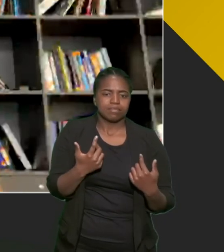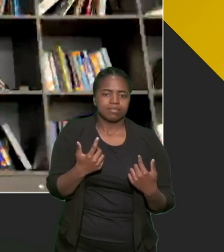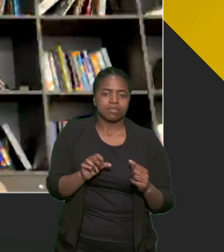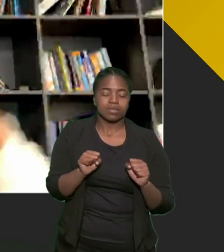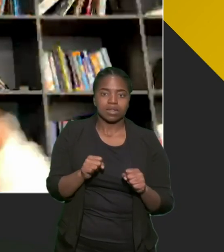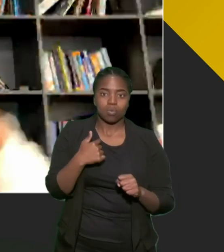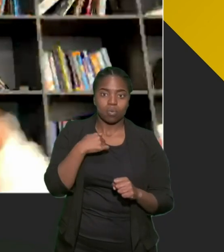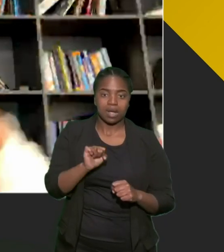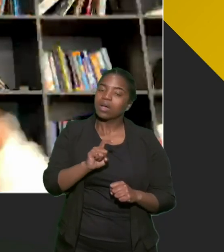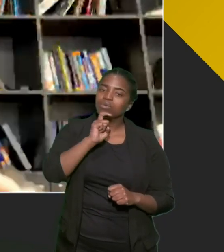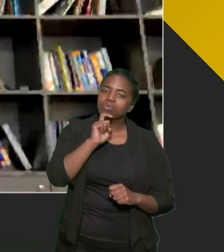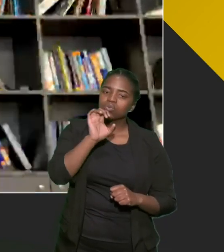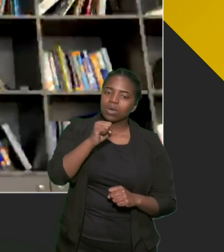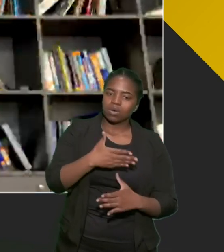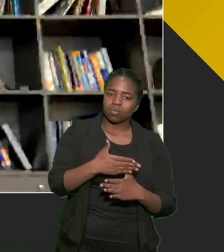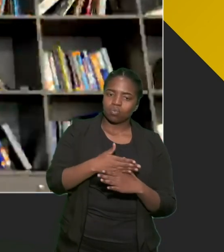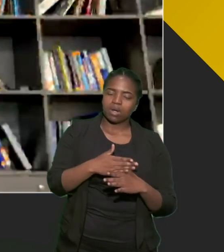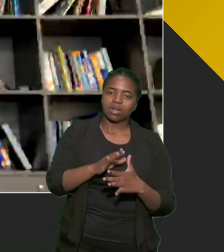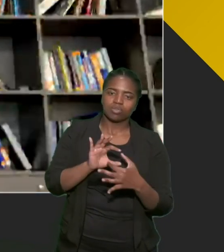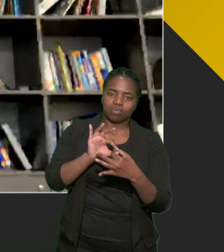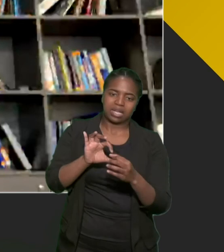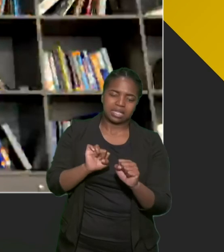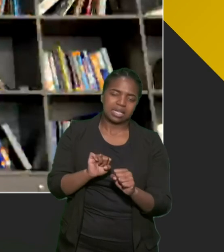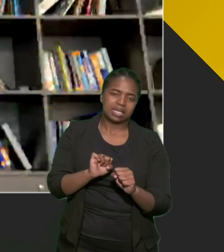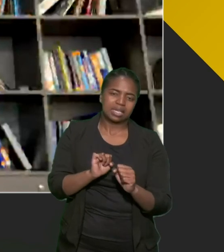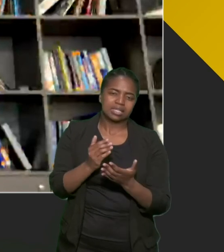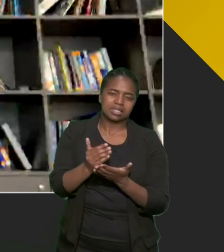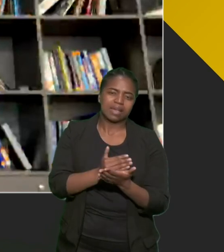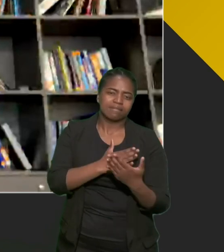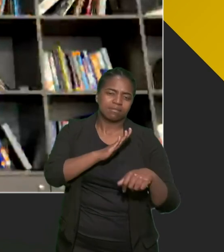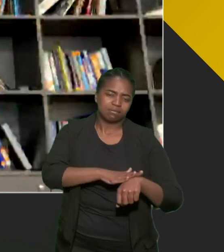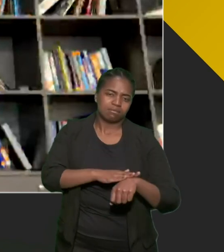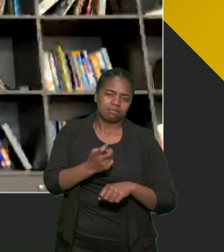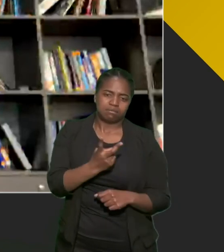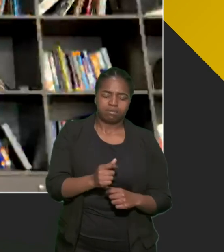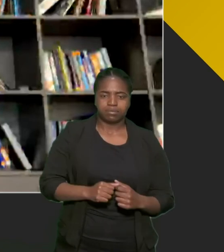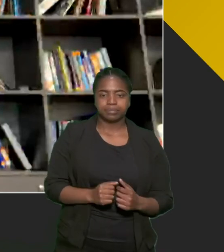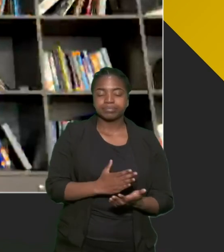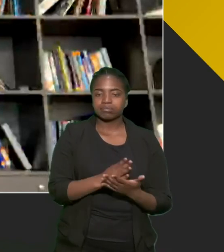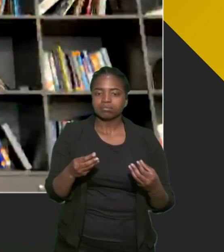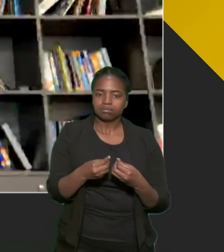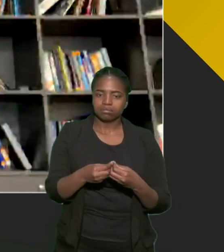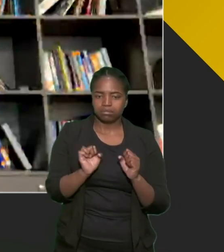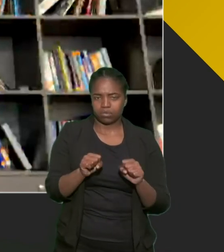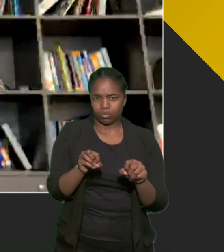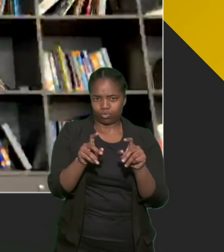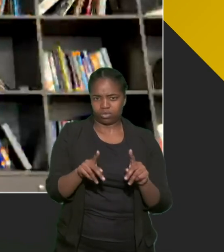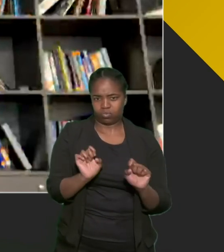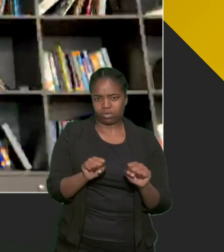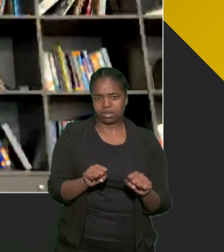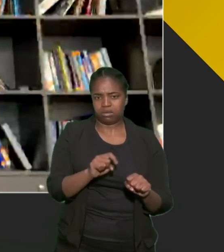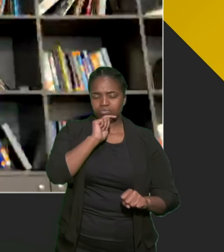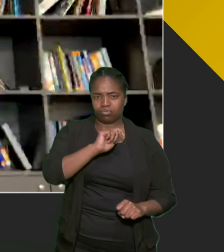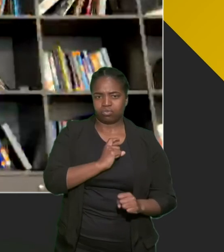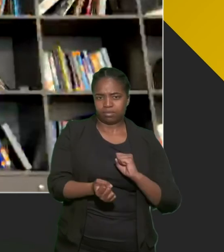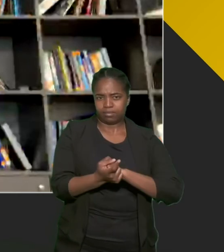that African youth can work together, being in the same space. I think those are some of the opportunities that really come up